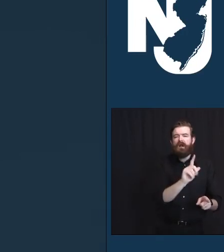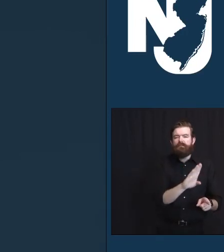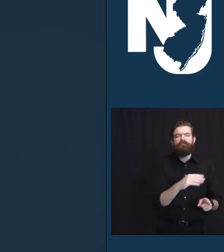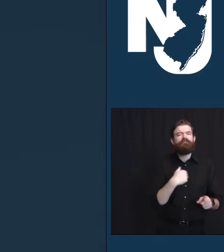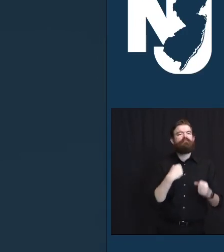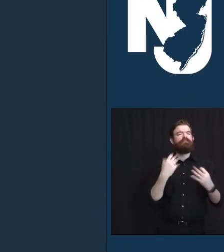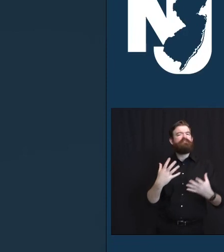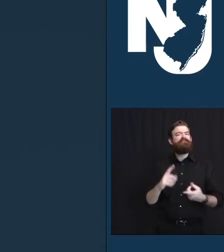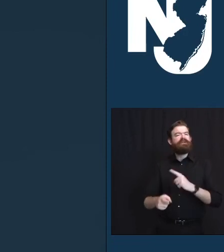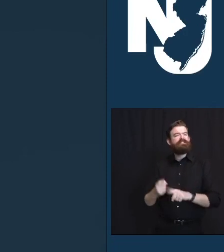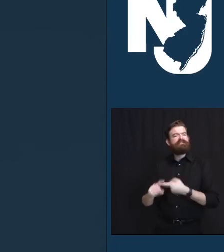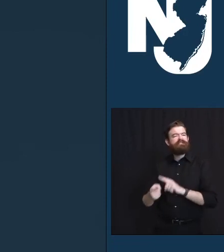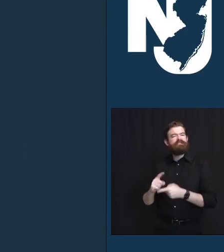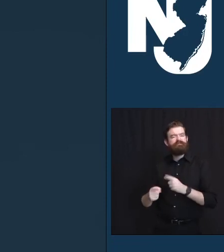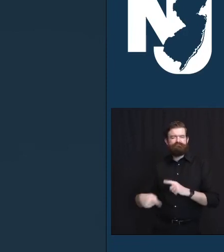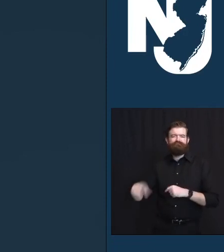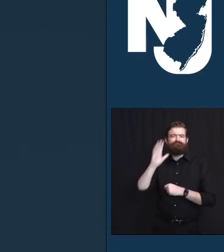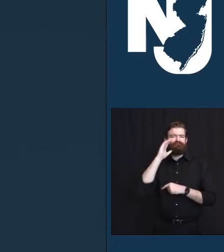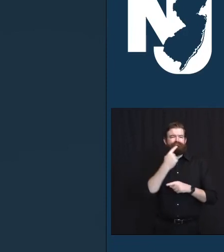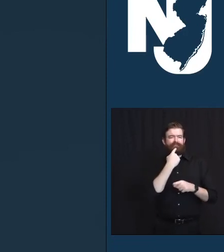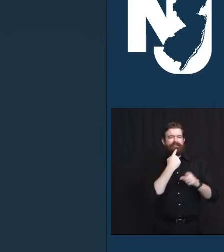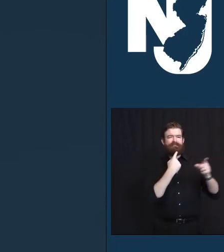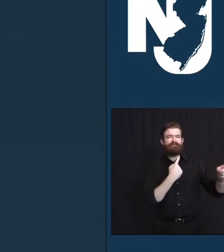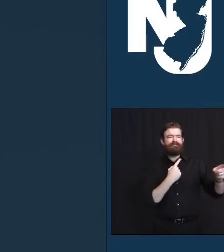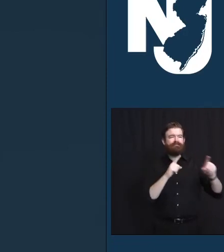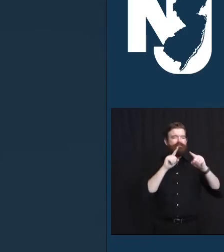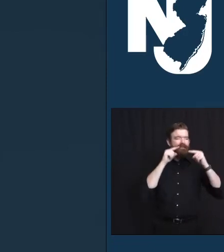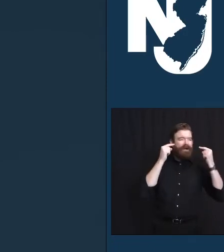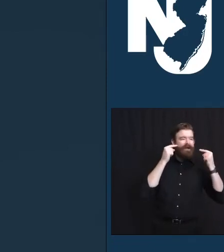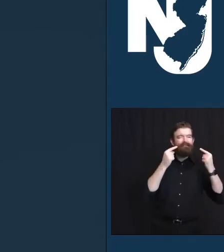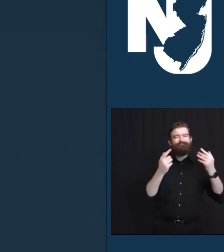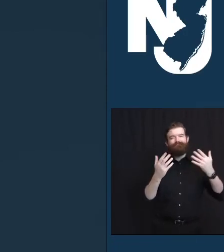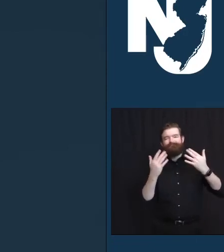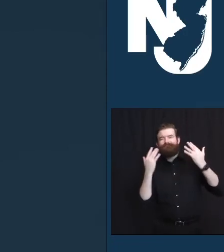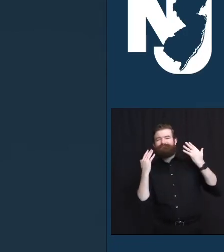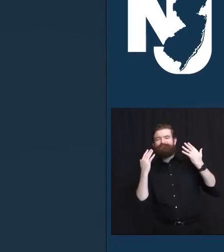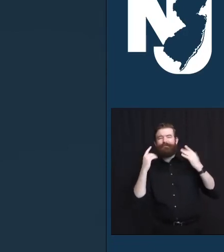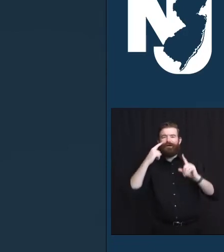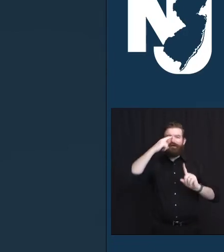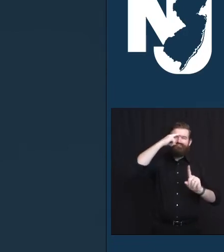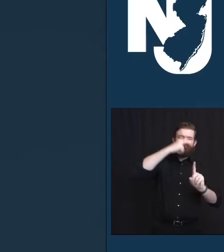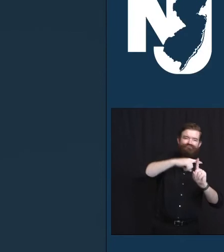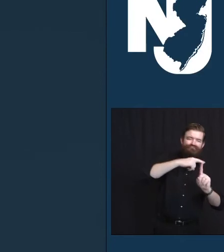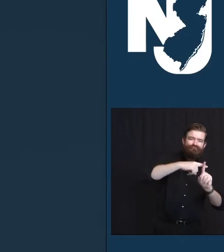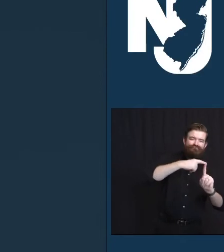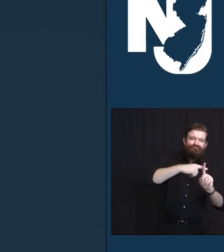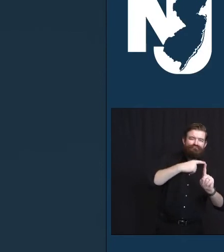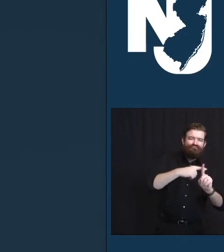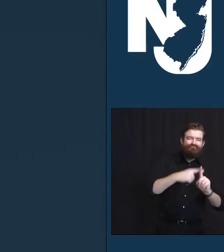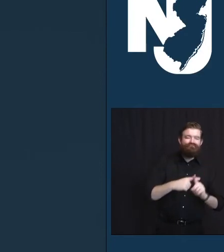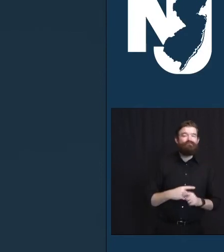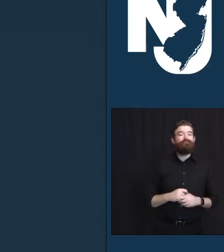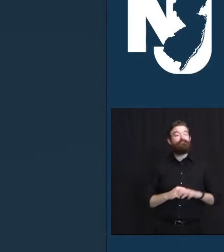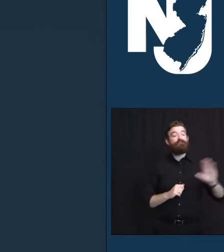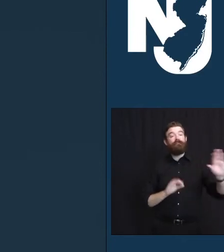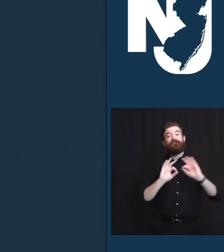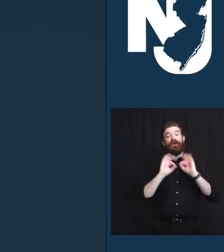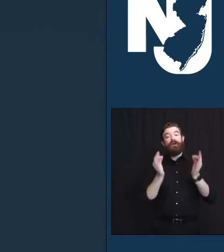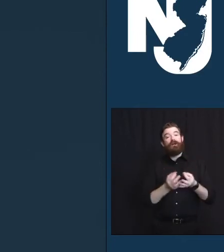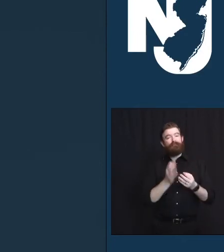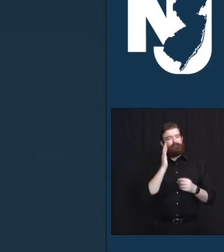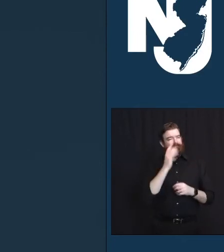miss her cheerful smile and the lighthearted way she looked at life. And her family especially will miss her cooking and